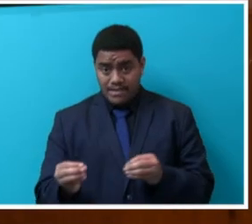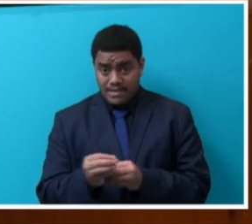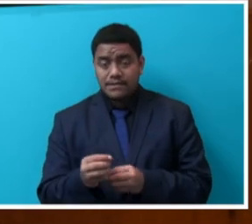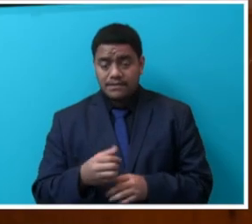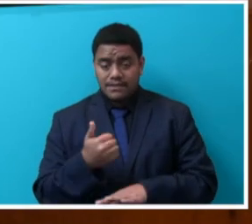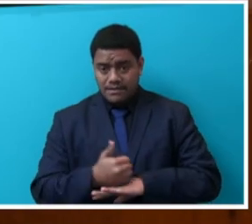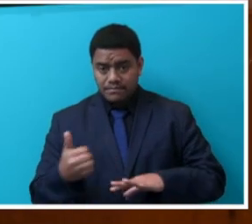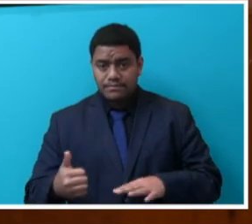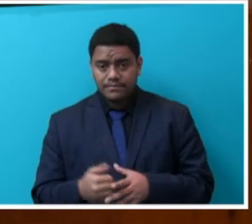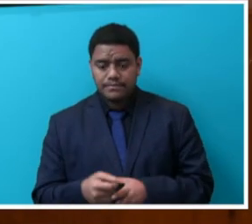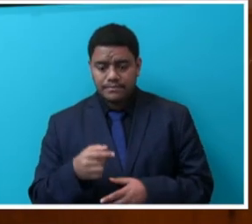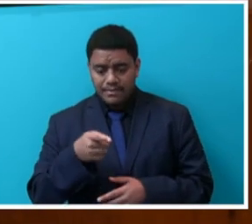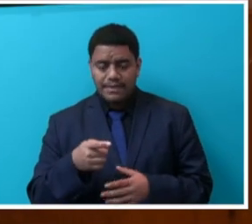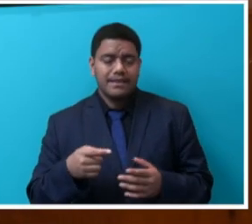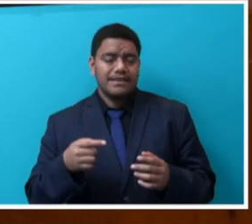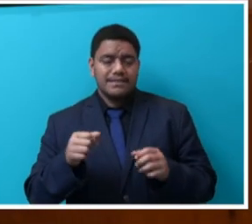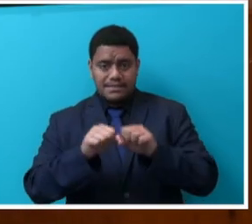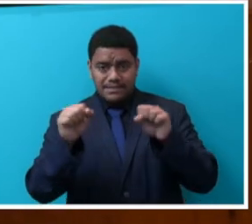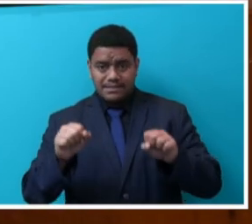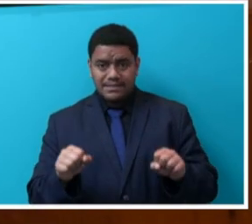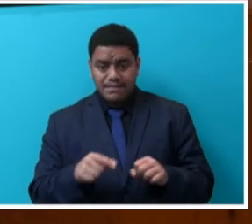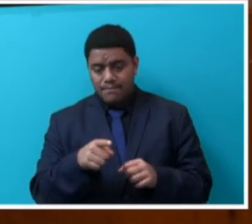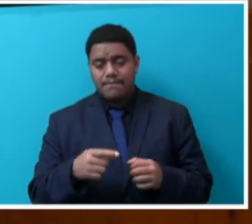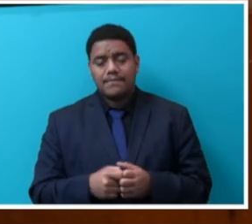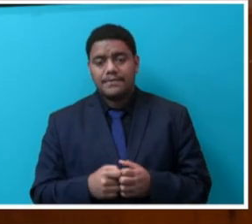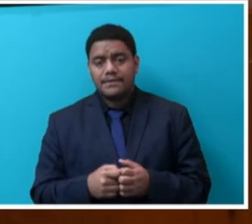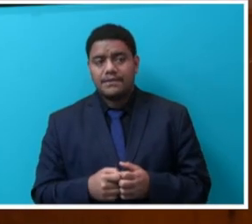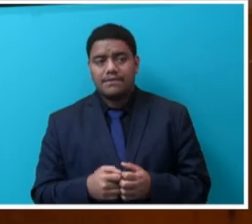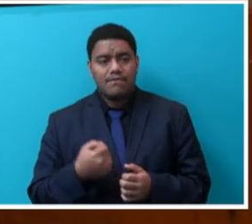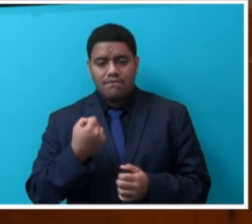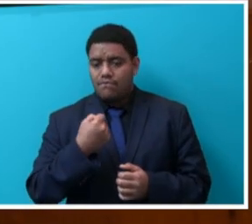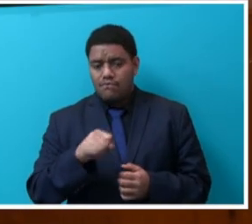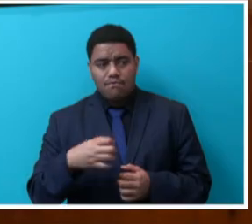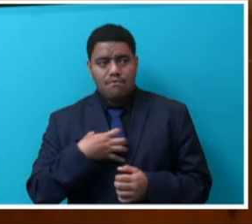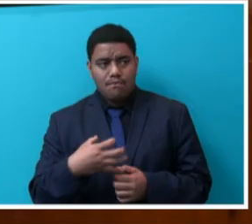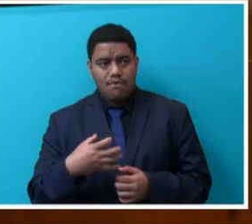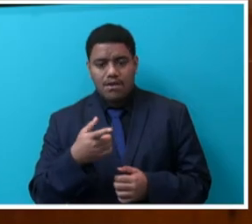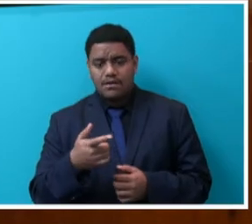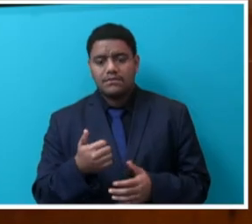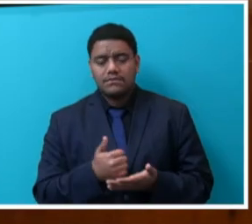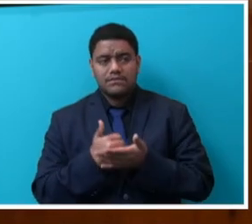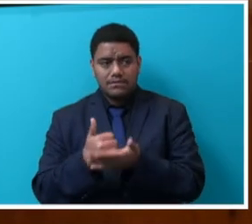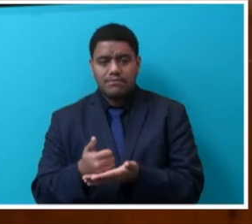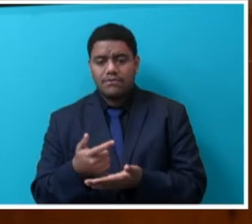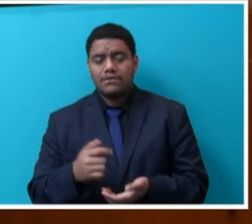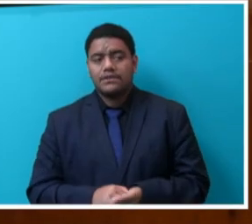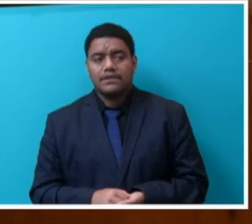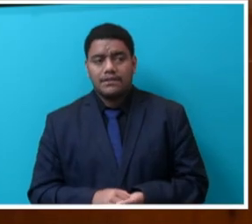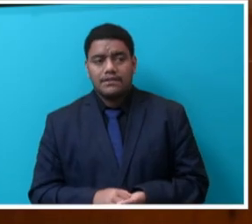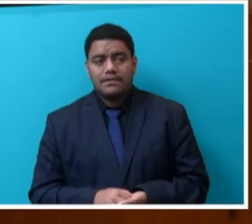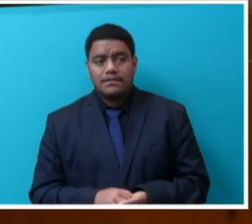e-ticketing system, which was no longer supported by the equipment manufacturers as of